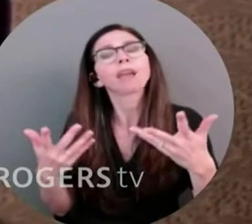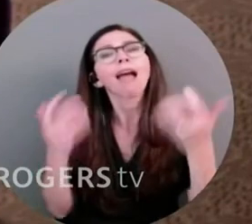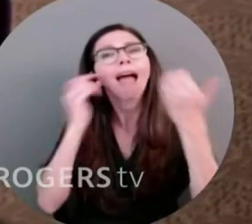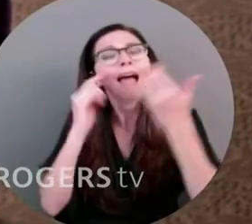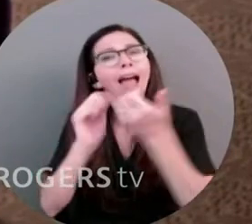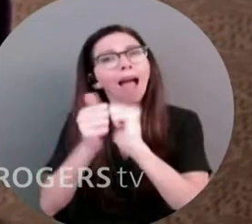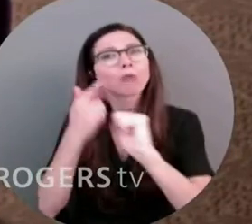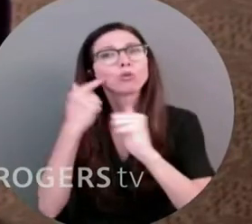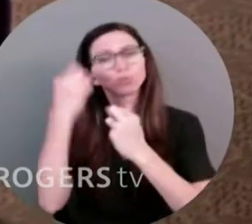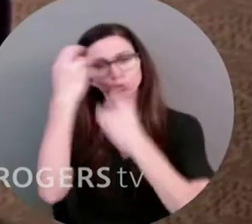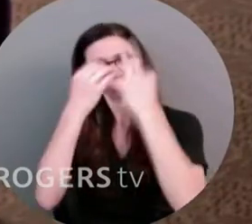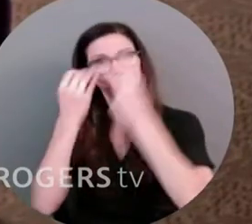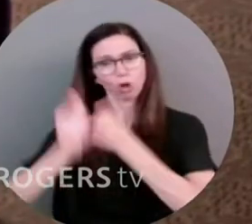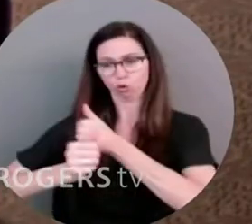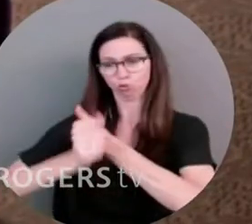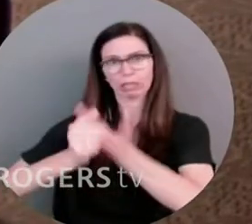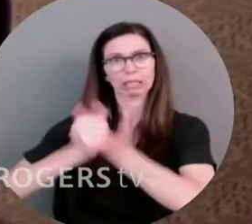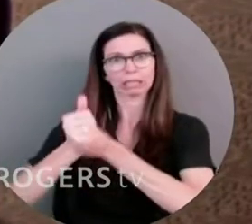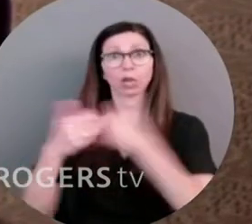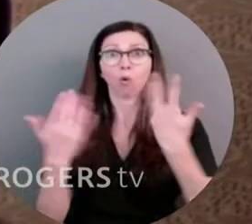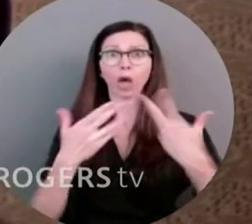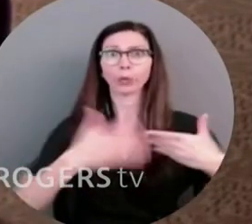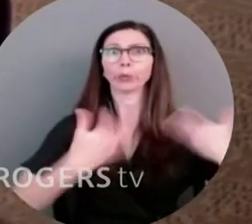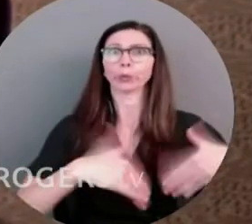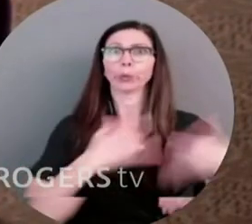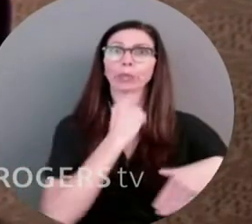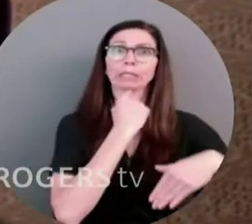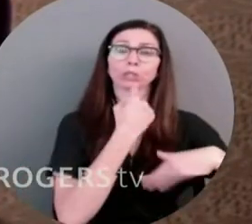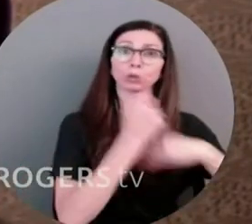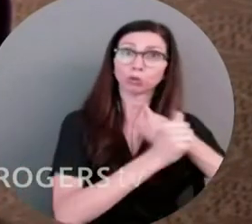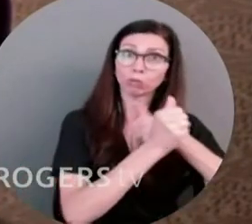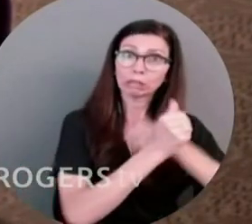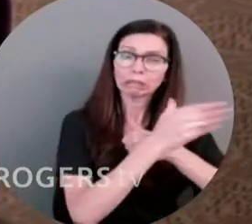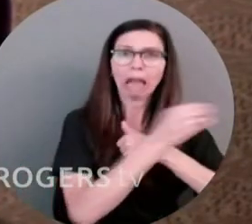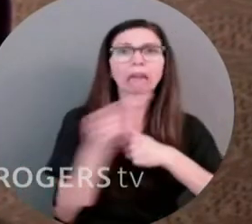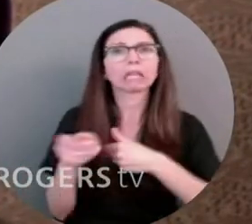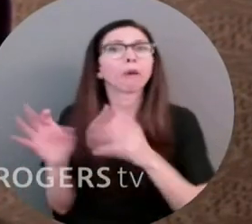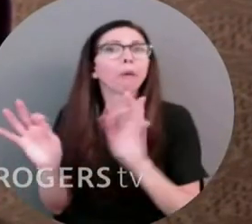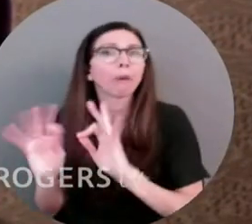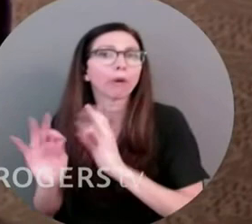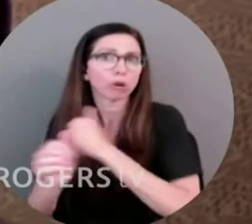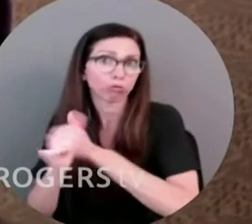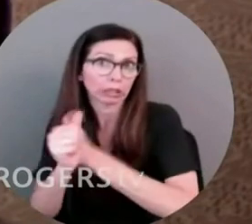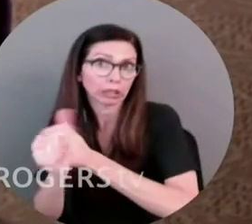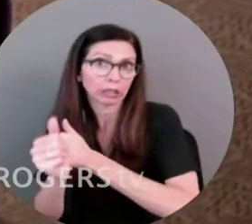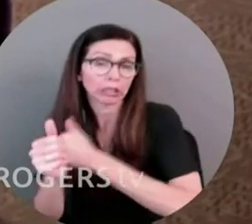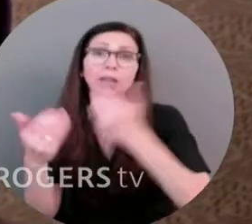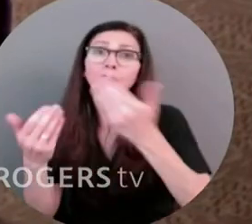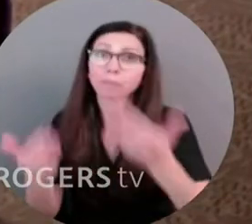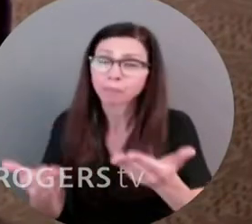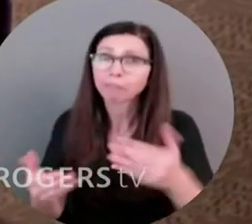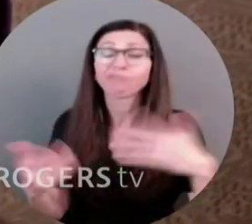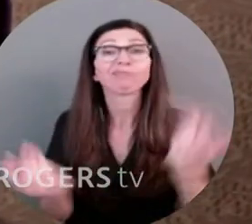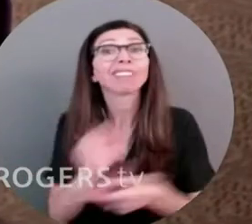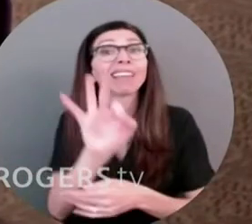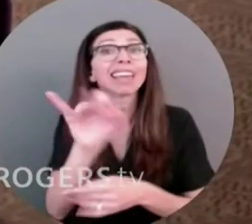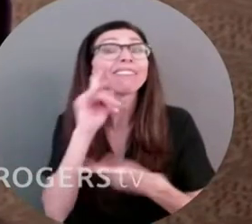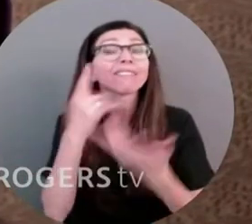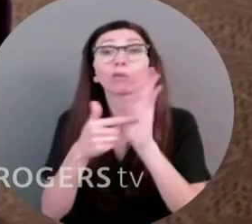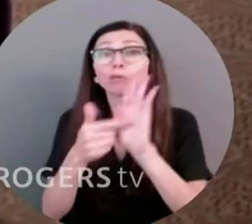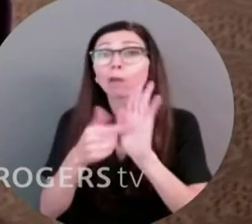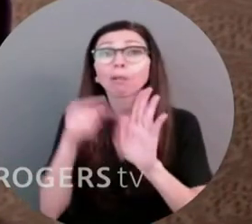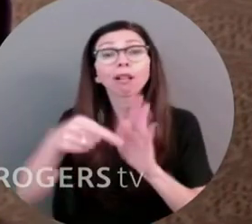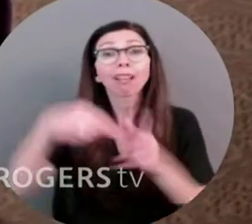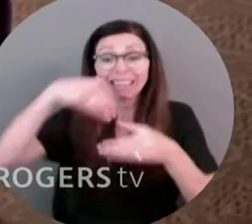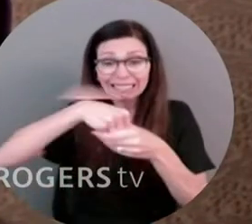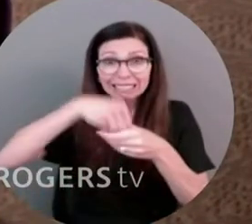right now as we go back to more activities, and certainly indoor activities where you're in close contact with somebody for a longer